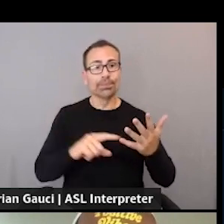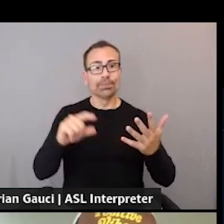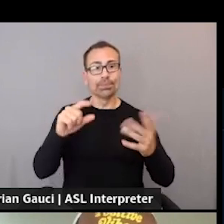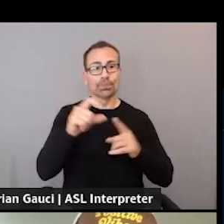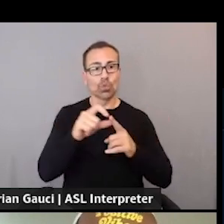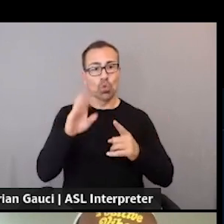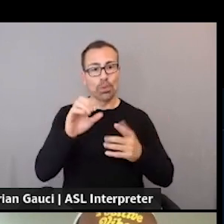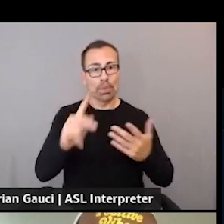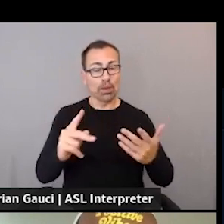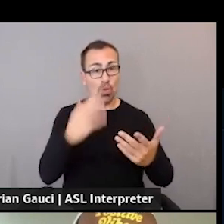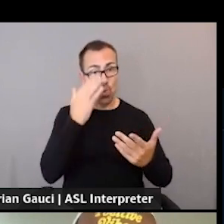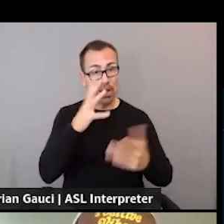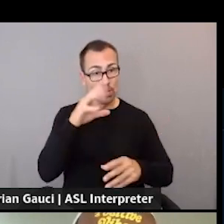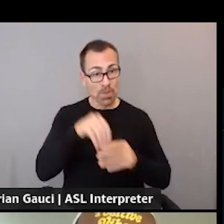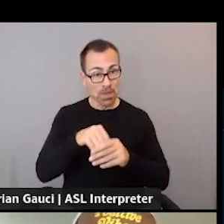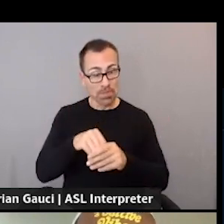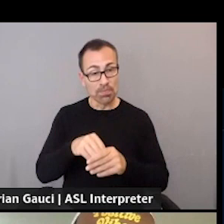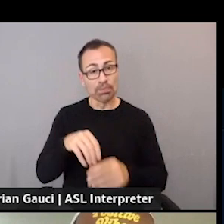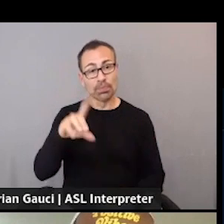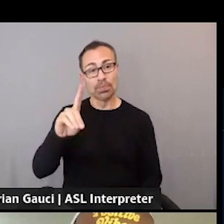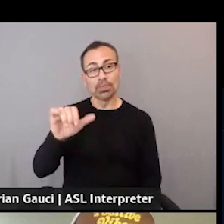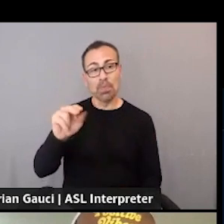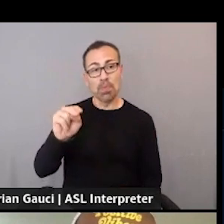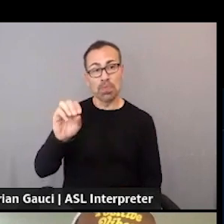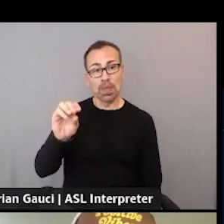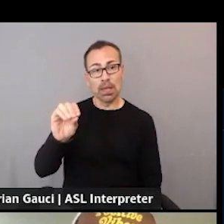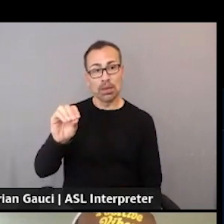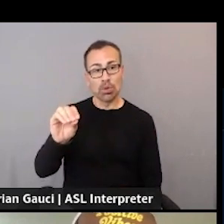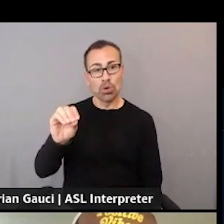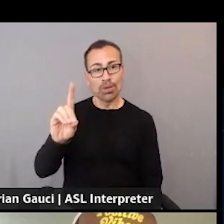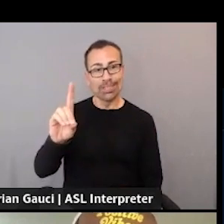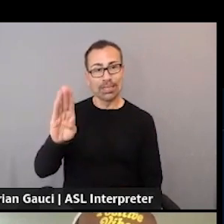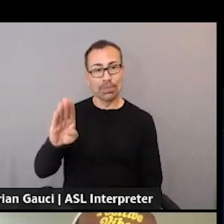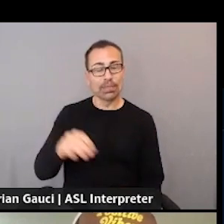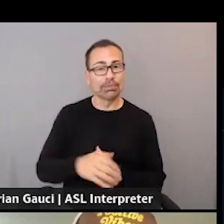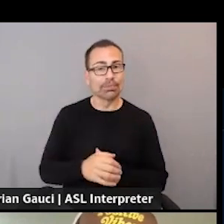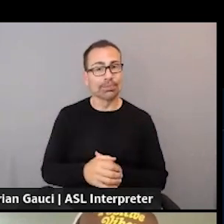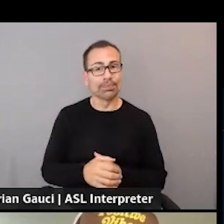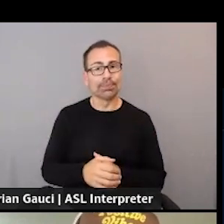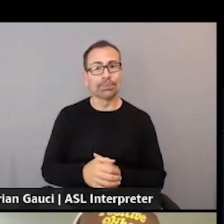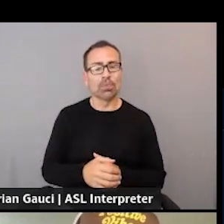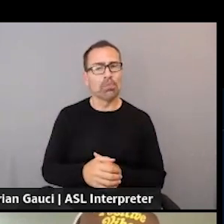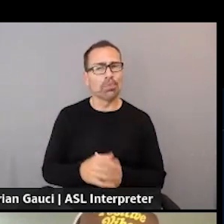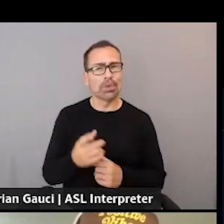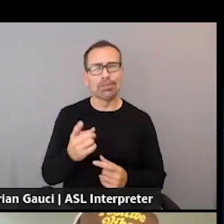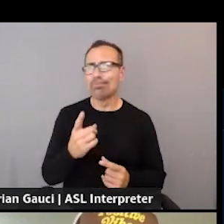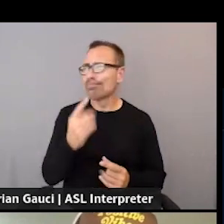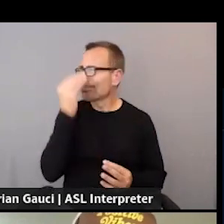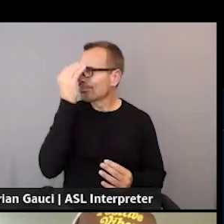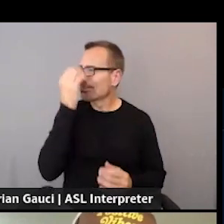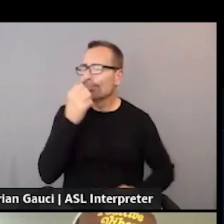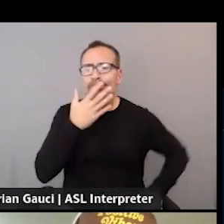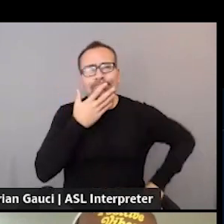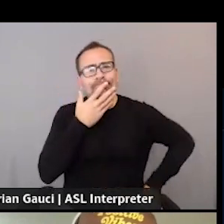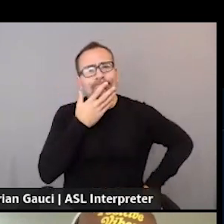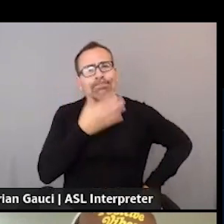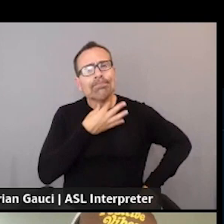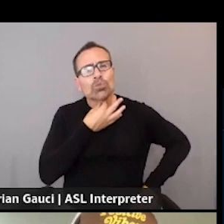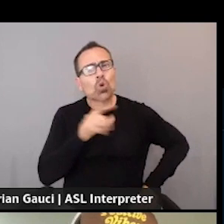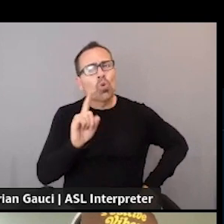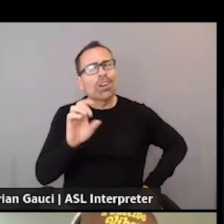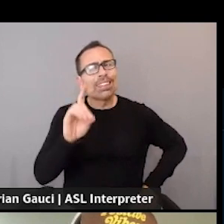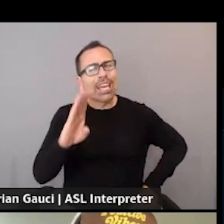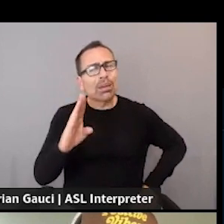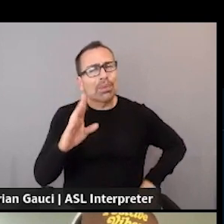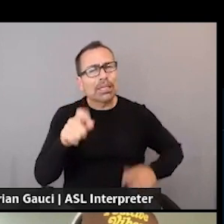DynamoDB. And you might be wondering, well, where is this database created at? Right? Because I'm not specifying anything